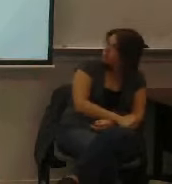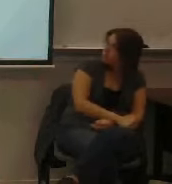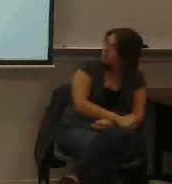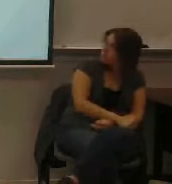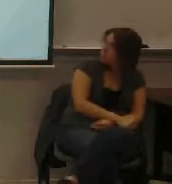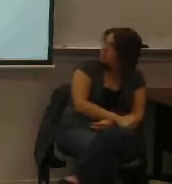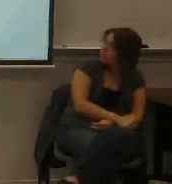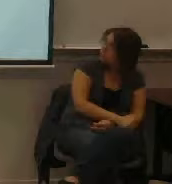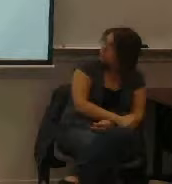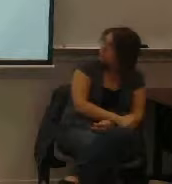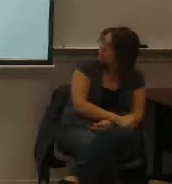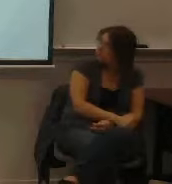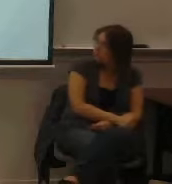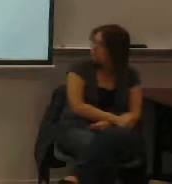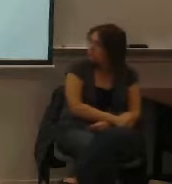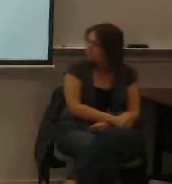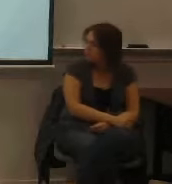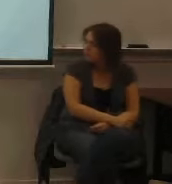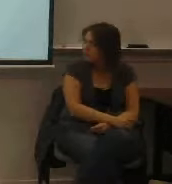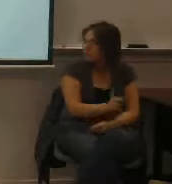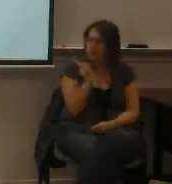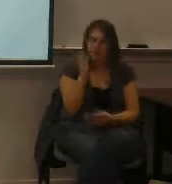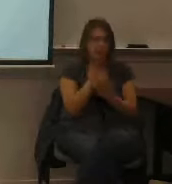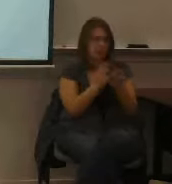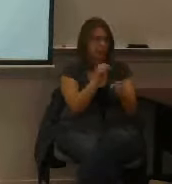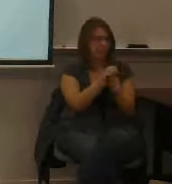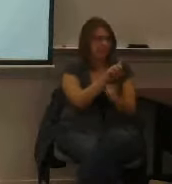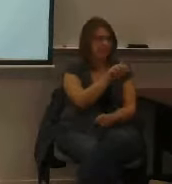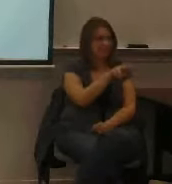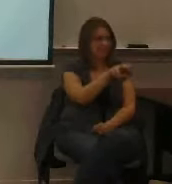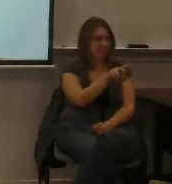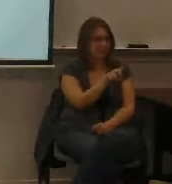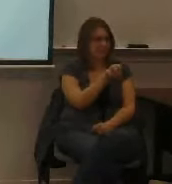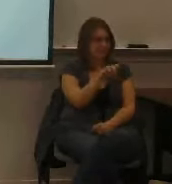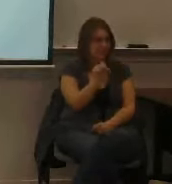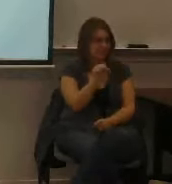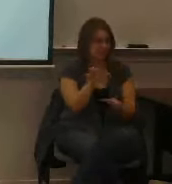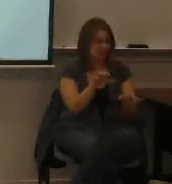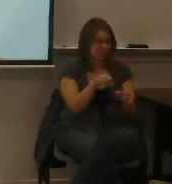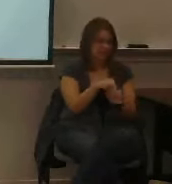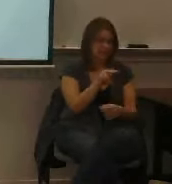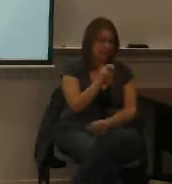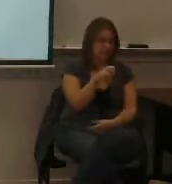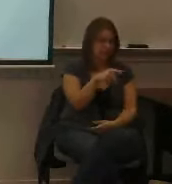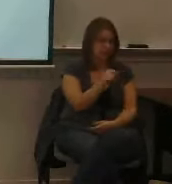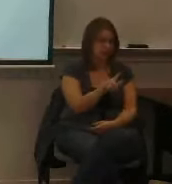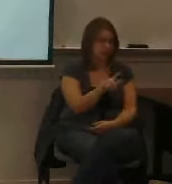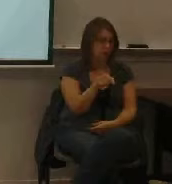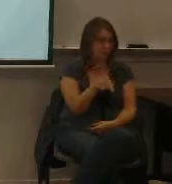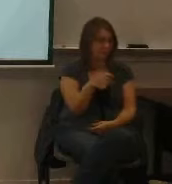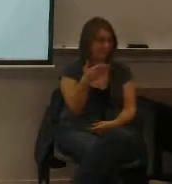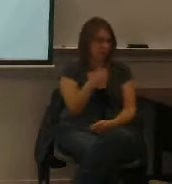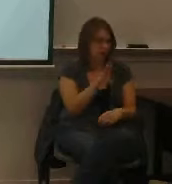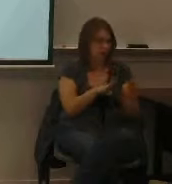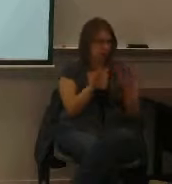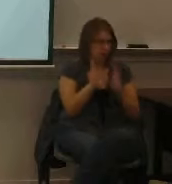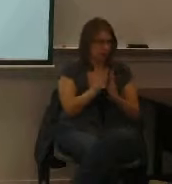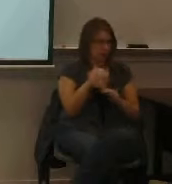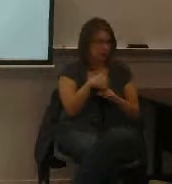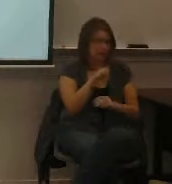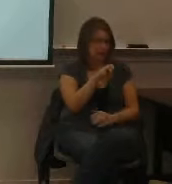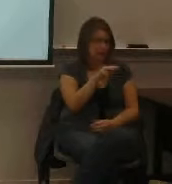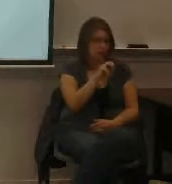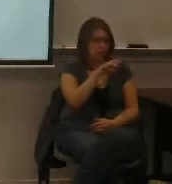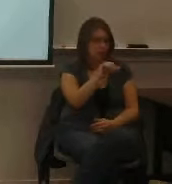evolve. This is some work that David Eggs did in Nepal, and he's a fish biologist at